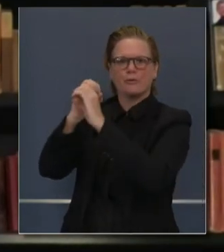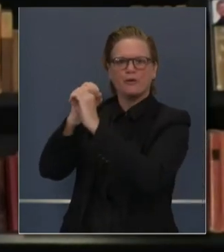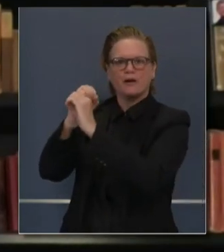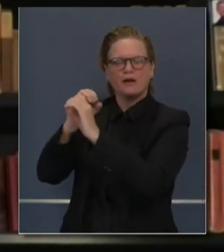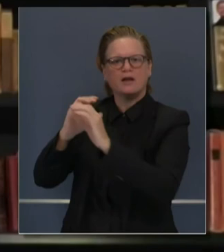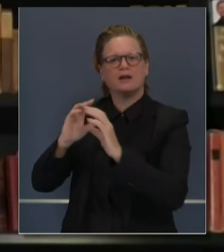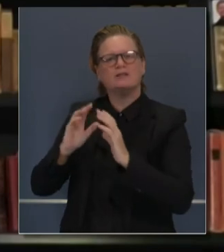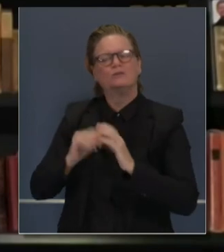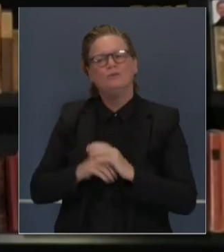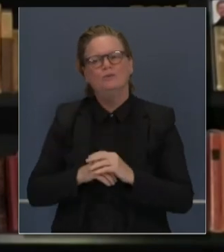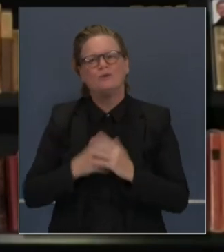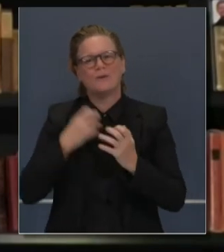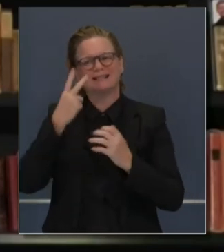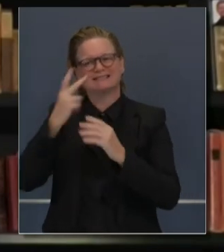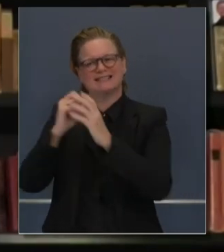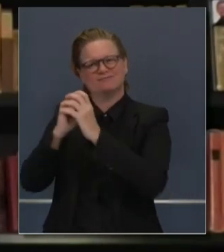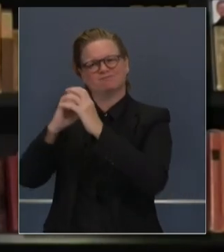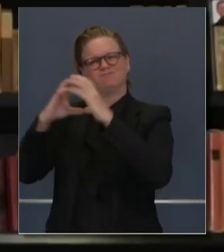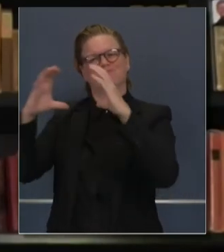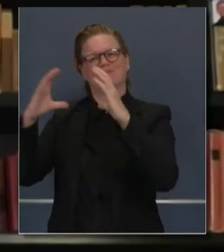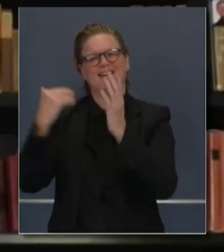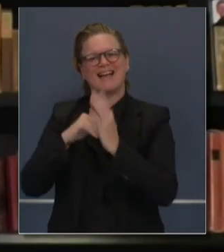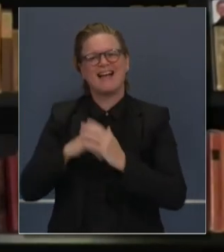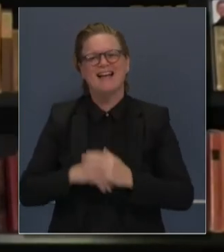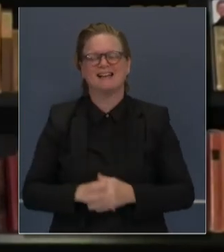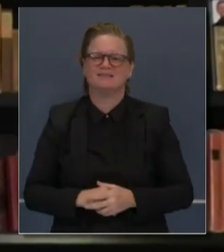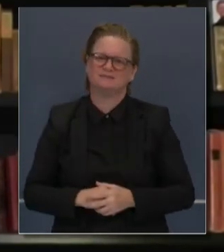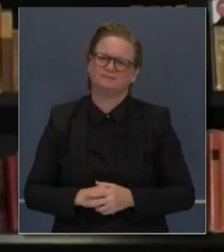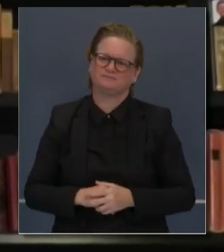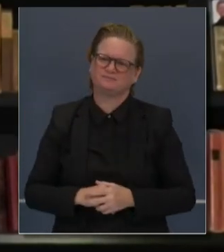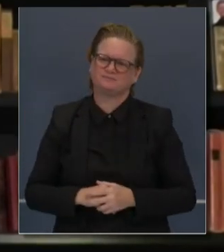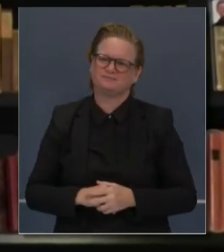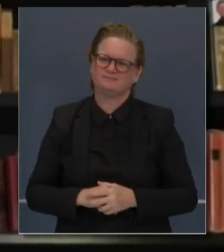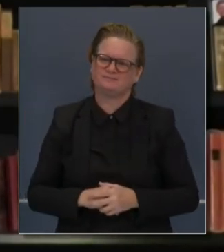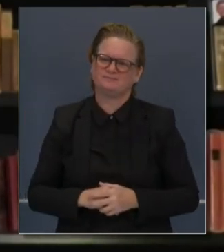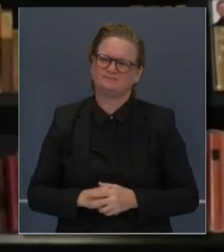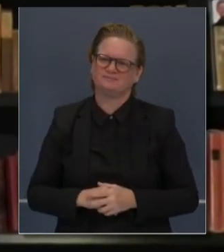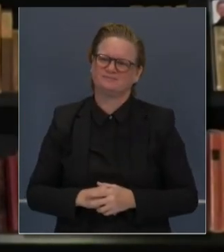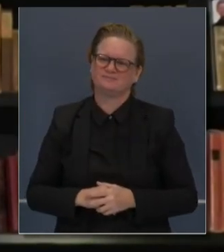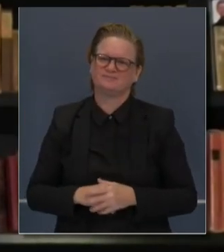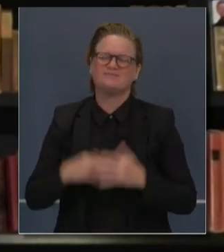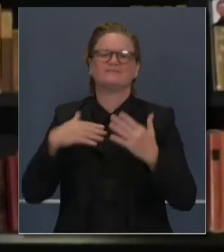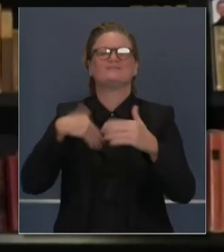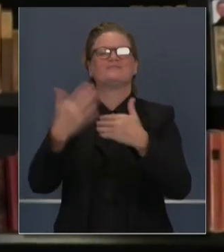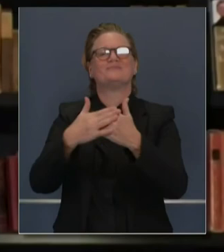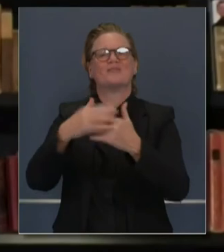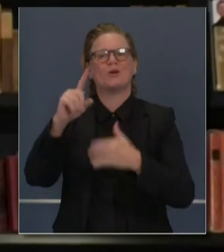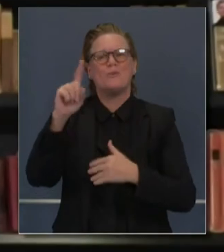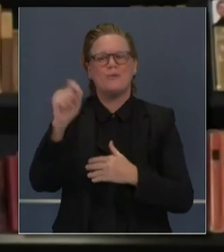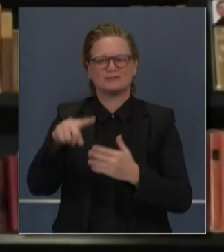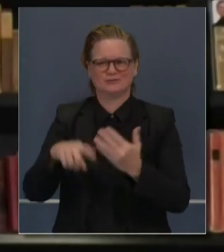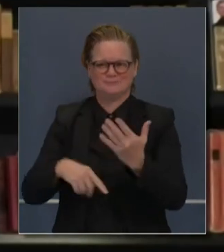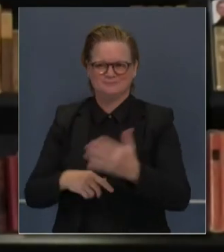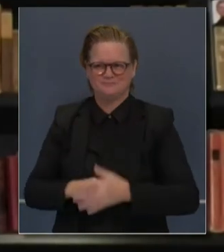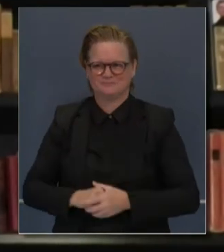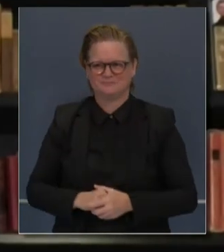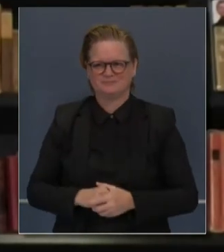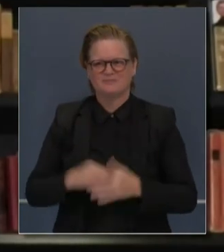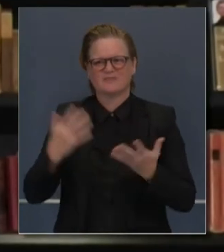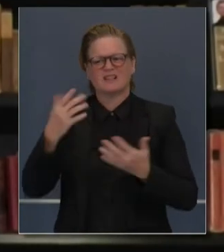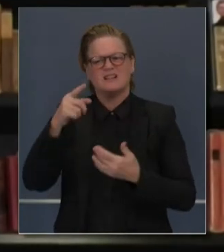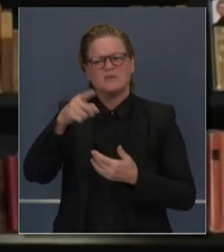Bee. Hi, Governor. Early in the pandemic, you issued a number of executive orders related to the state's